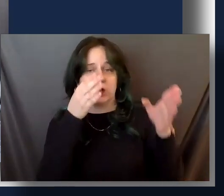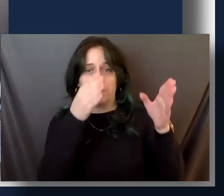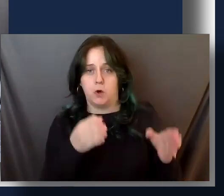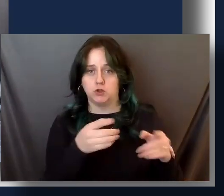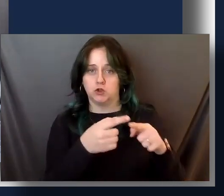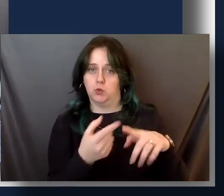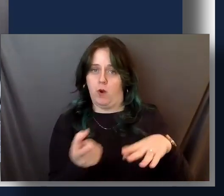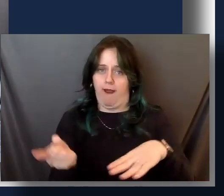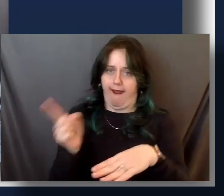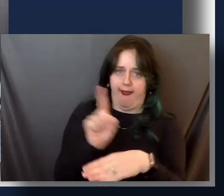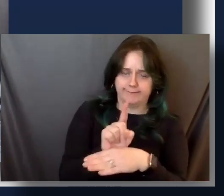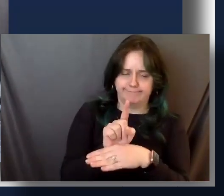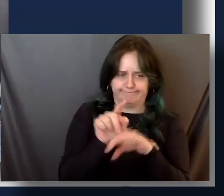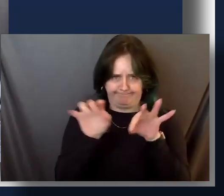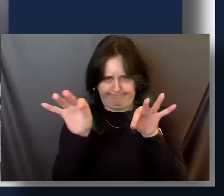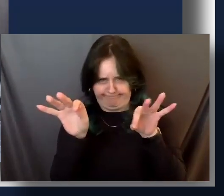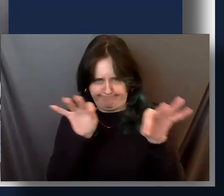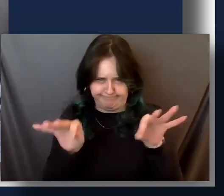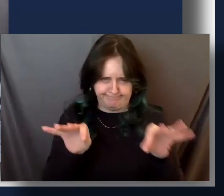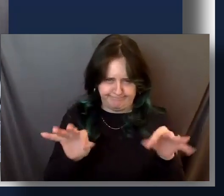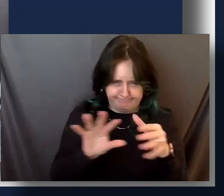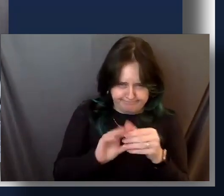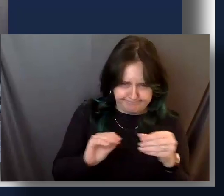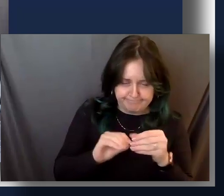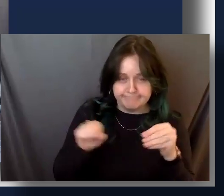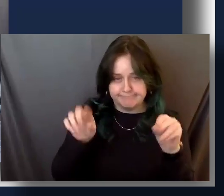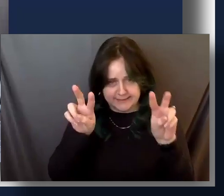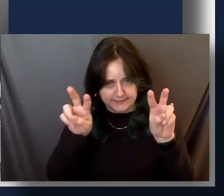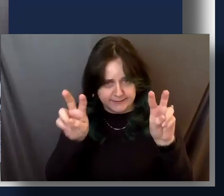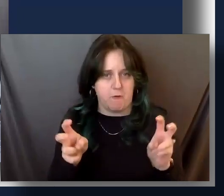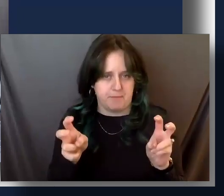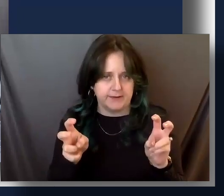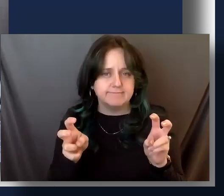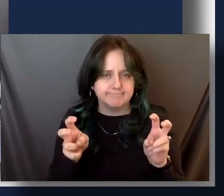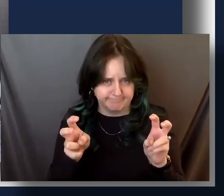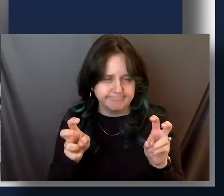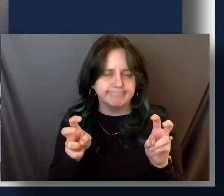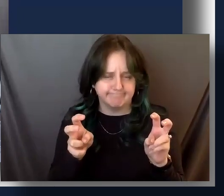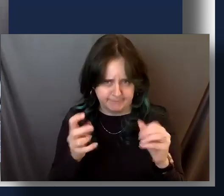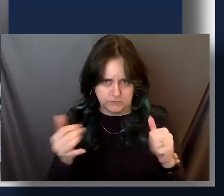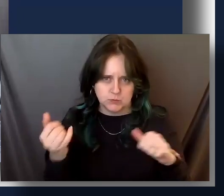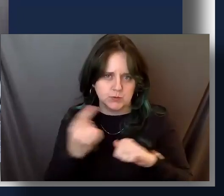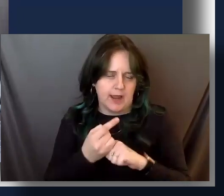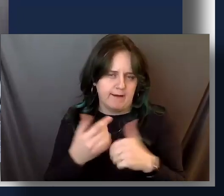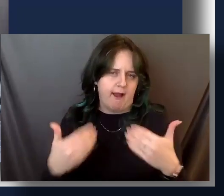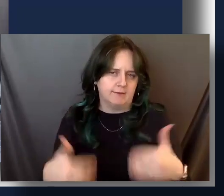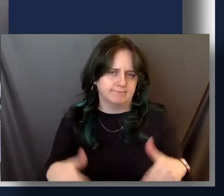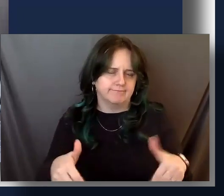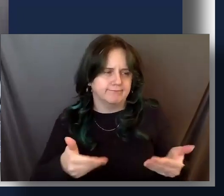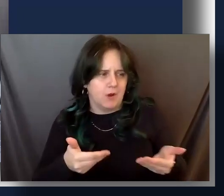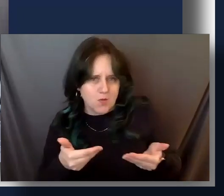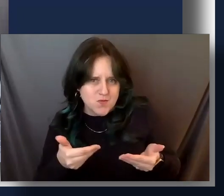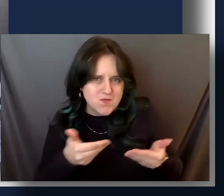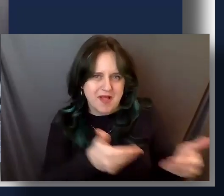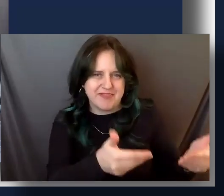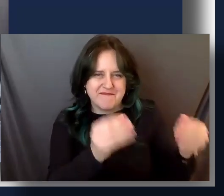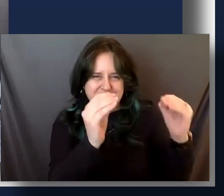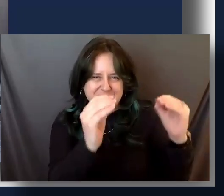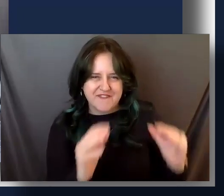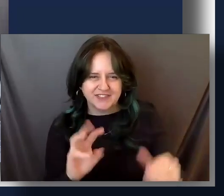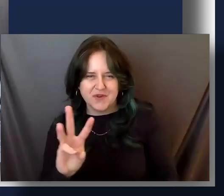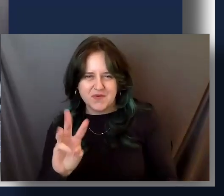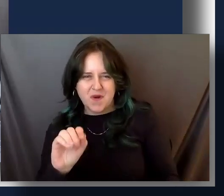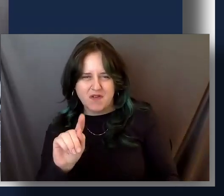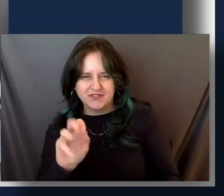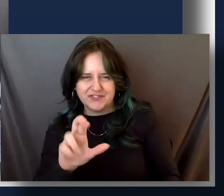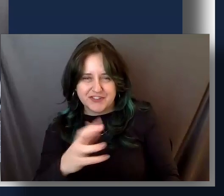better to describe this topic and speak to us about this particular issue today. So welcome,